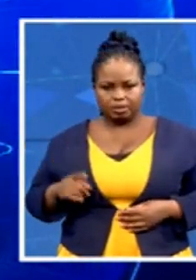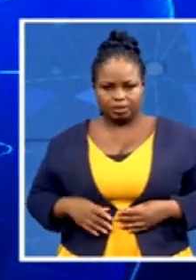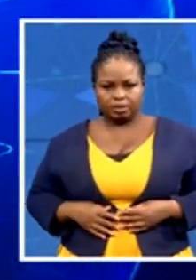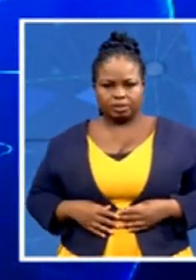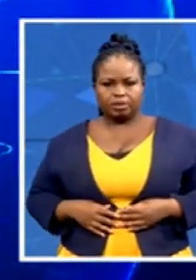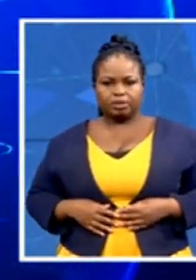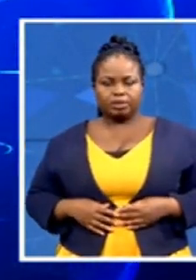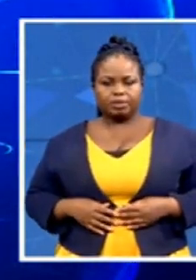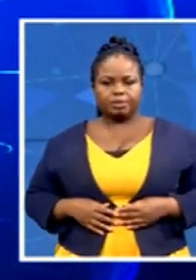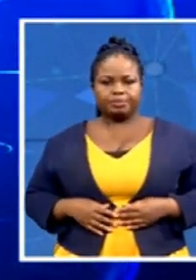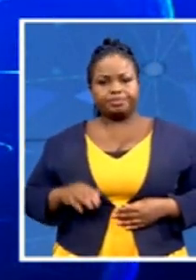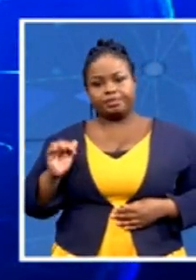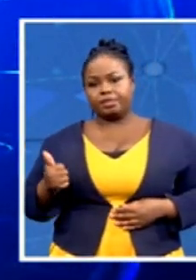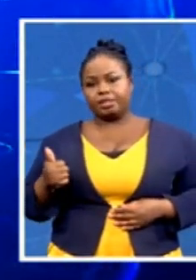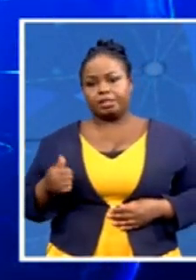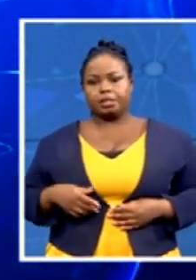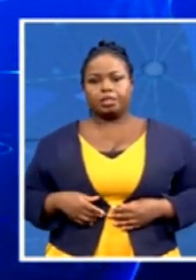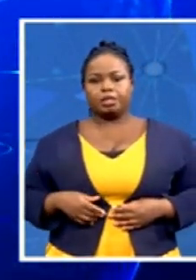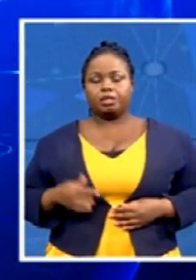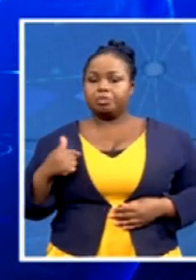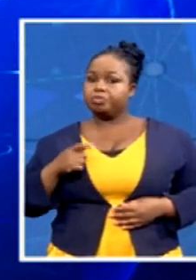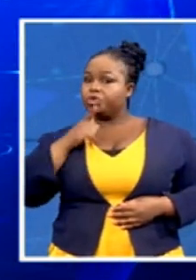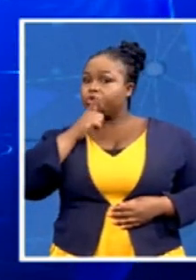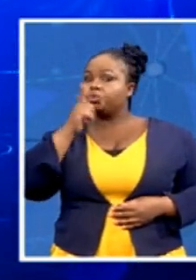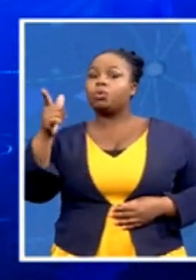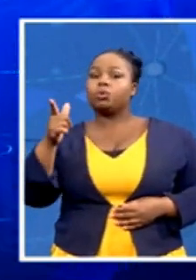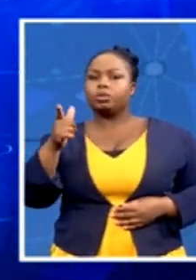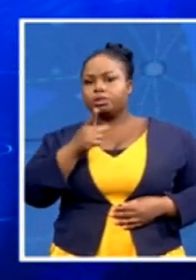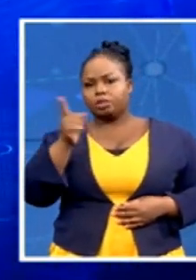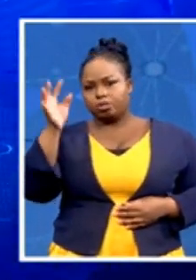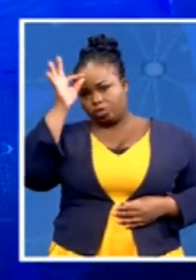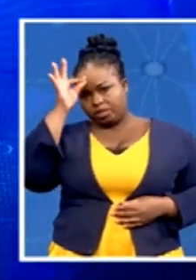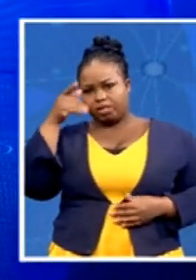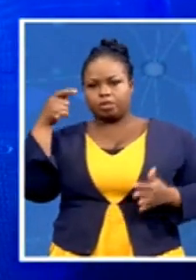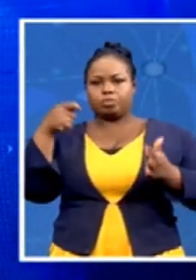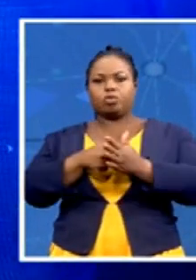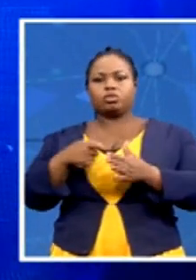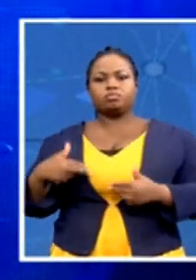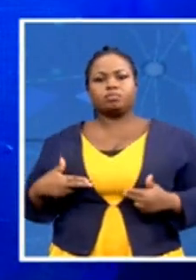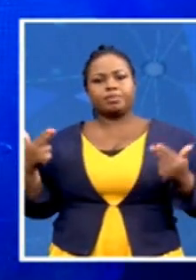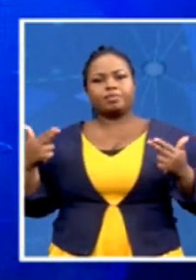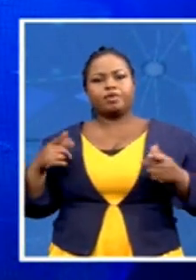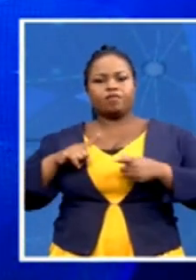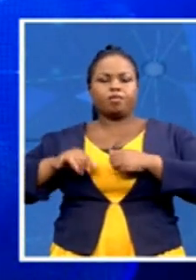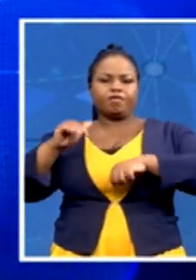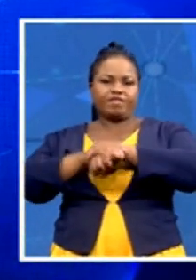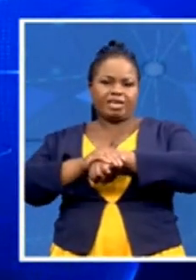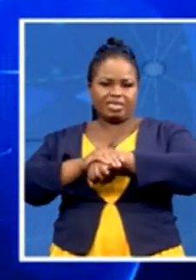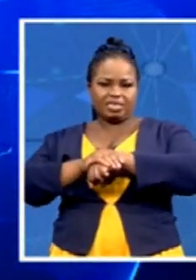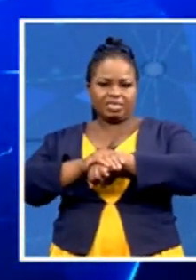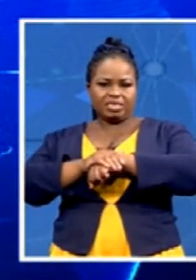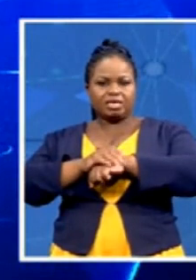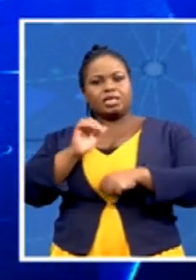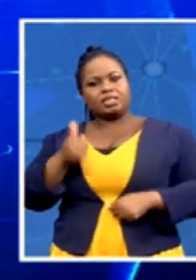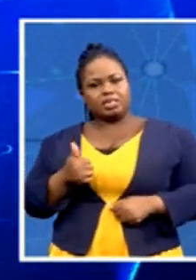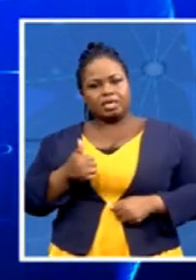allegedly told them that he bought the firearm from a friend, and then they went around looking for more